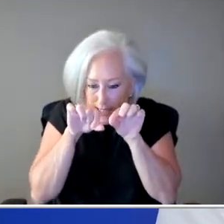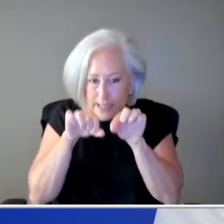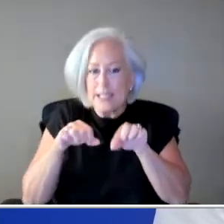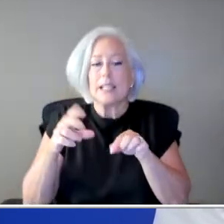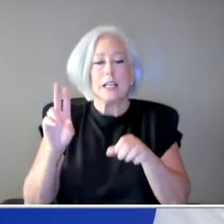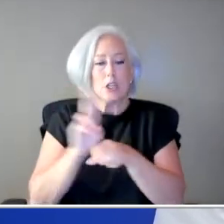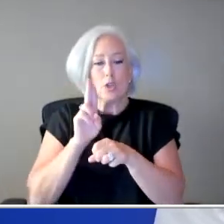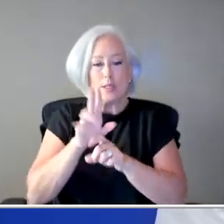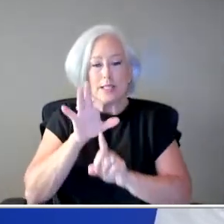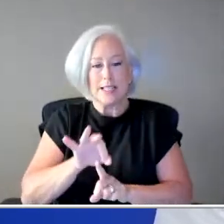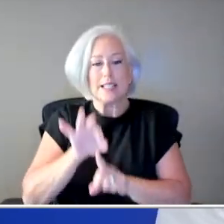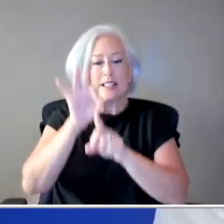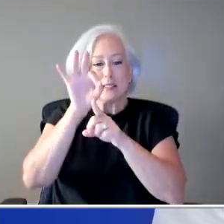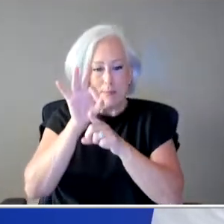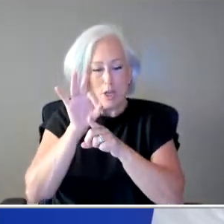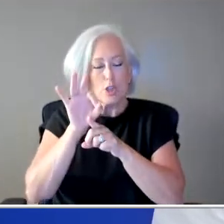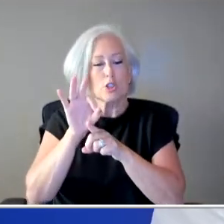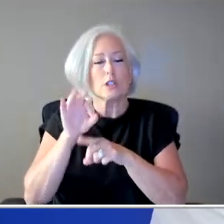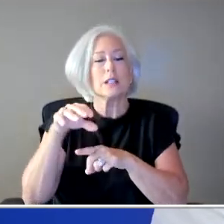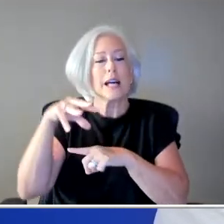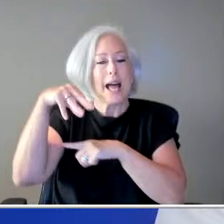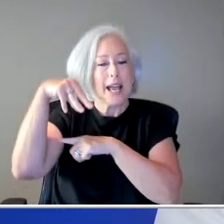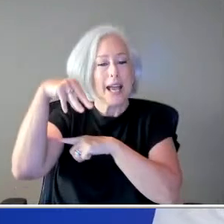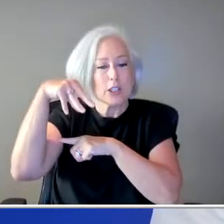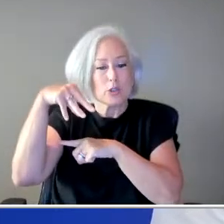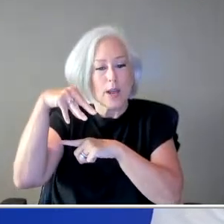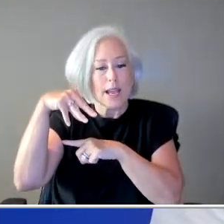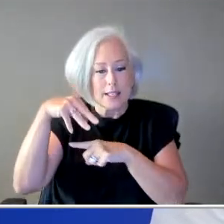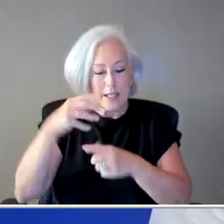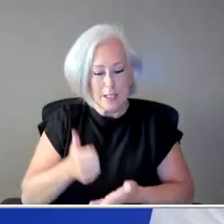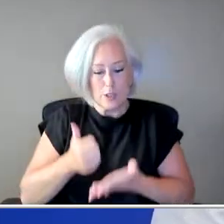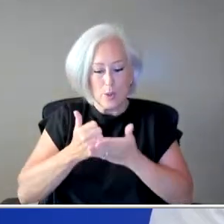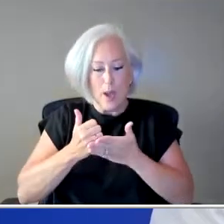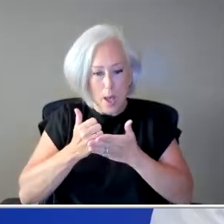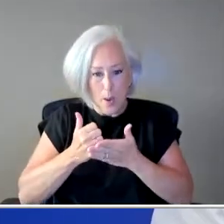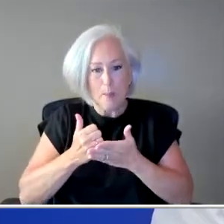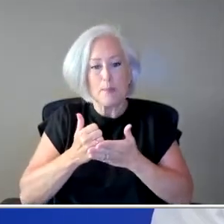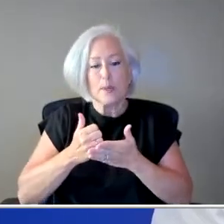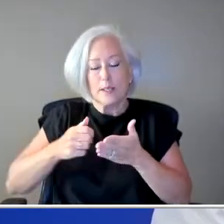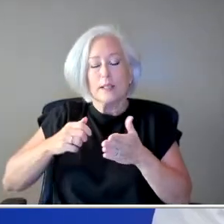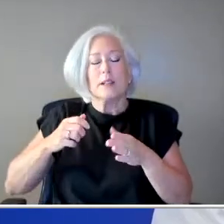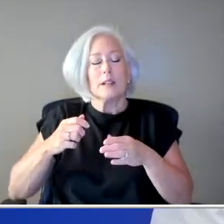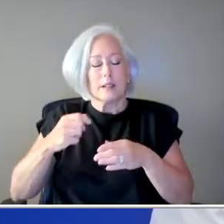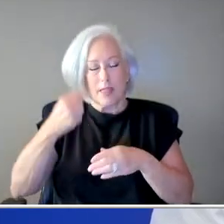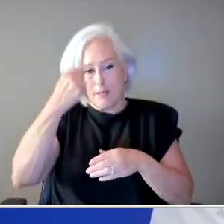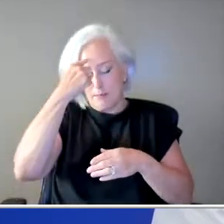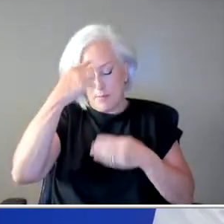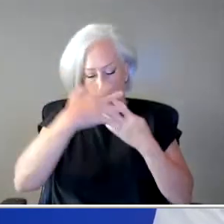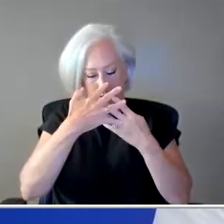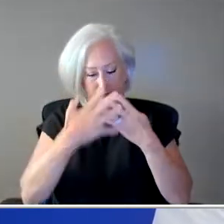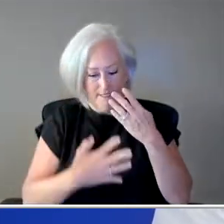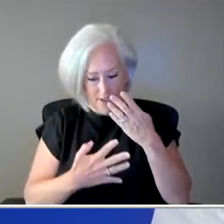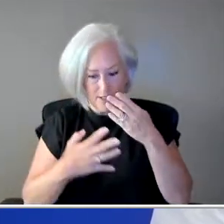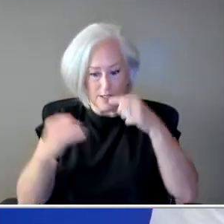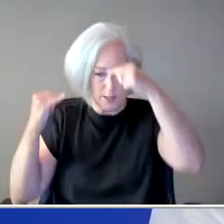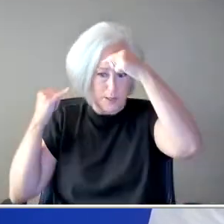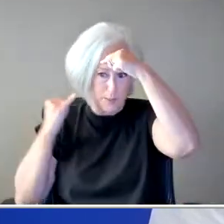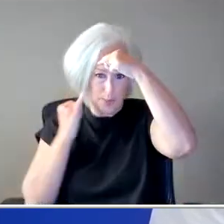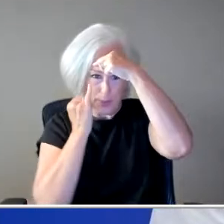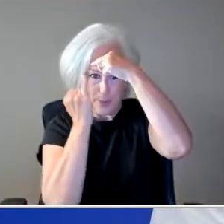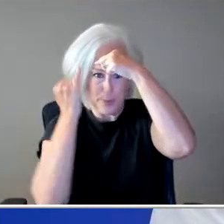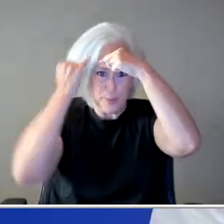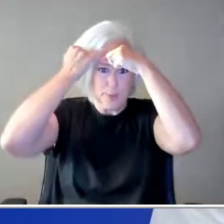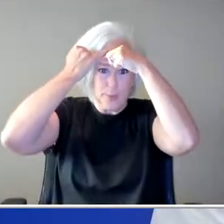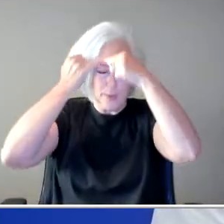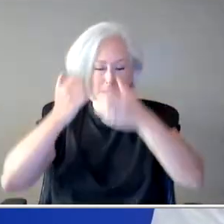called fluoroscopy, to guide small instruments generally through the blood vessels up into the brain to do the job at hand. And so that's